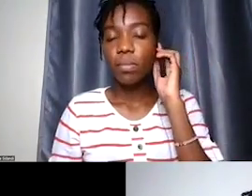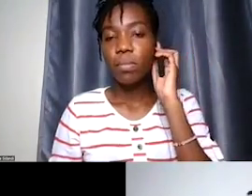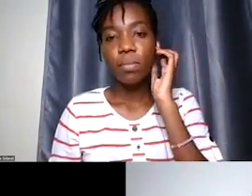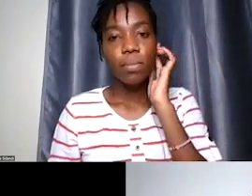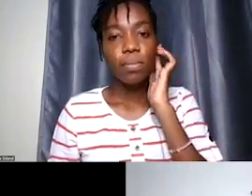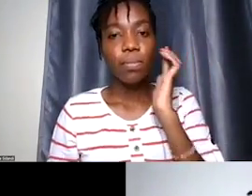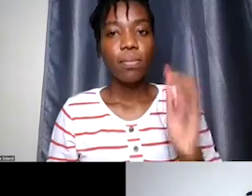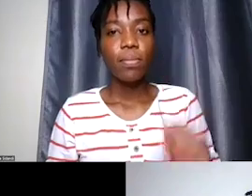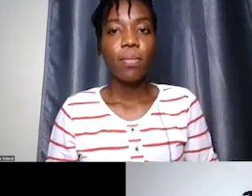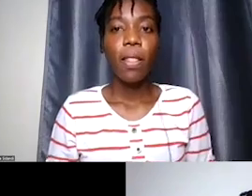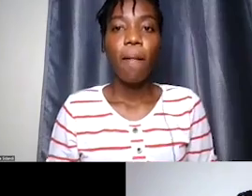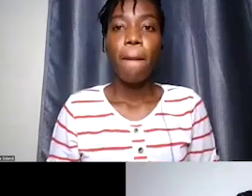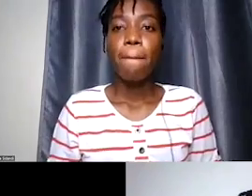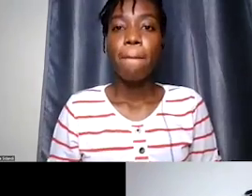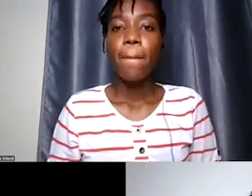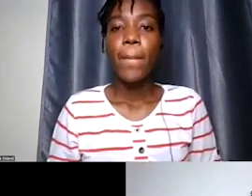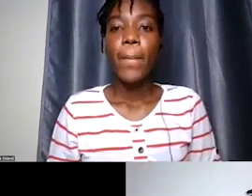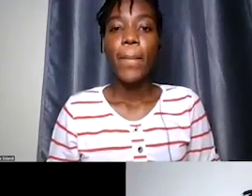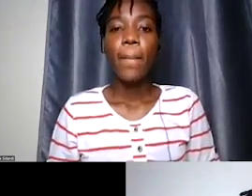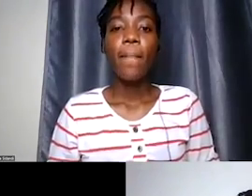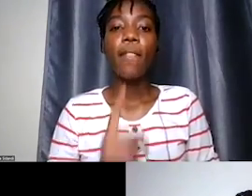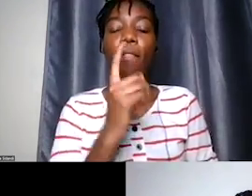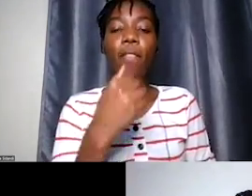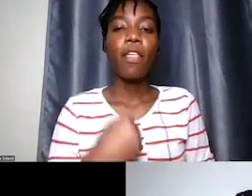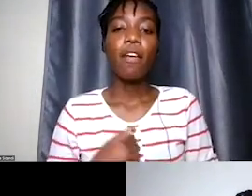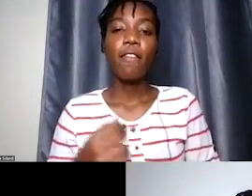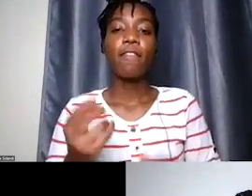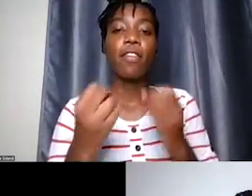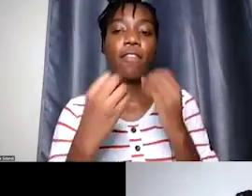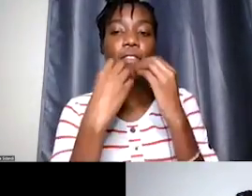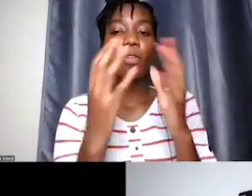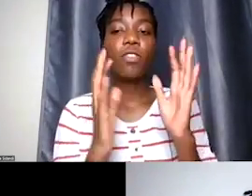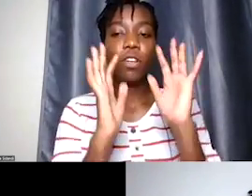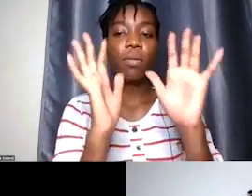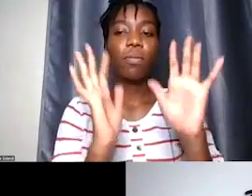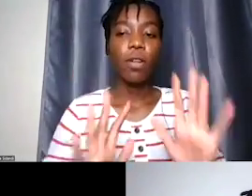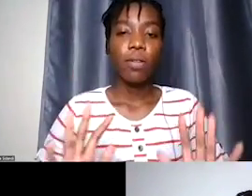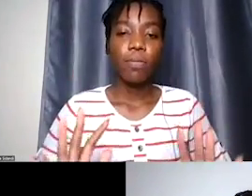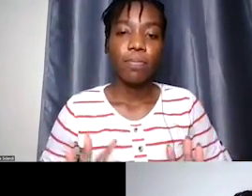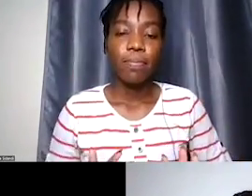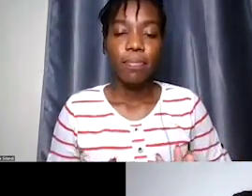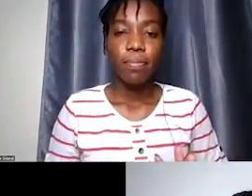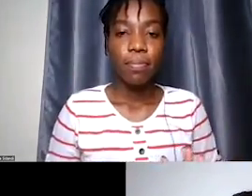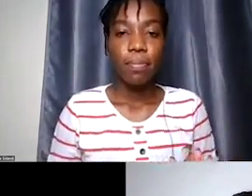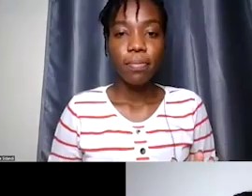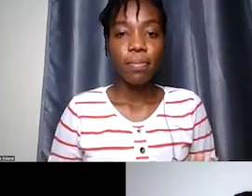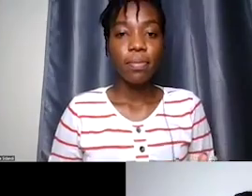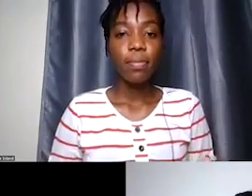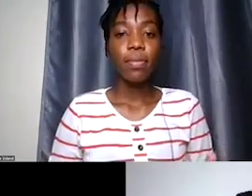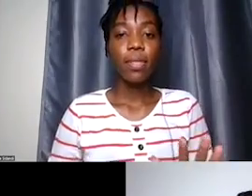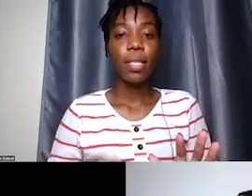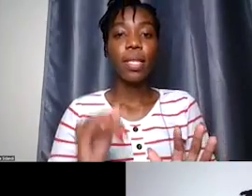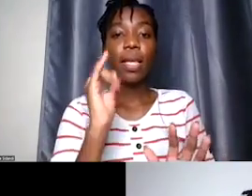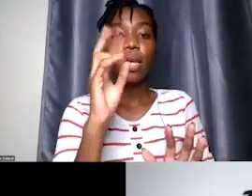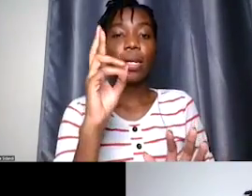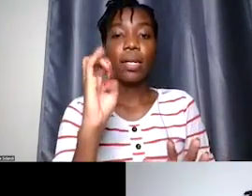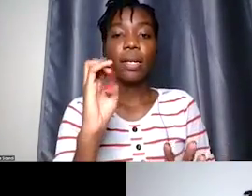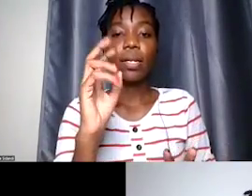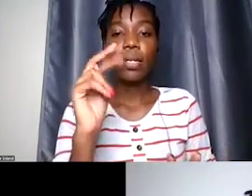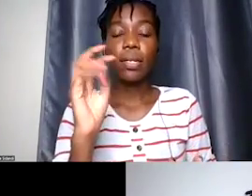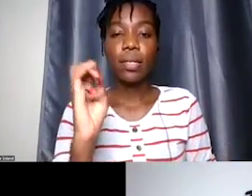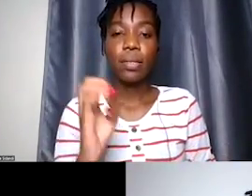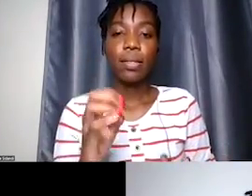All right. And I have quite important information here from Irene Kemashe. She says, IHRM,